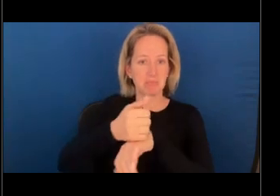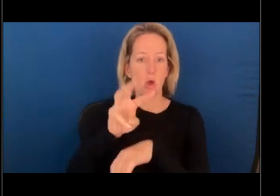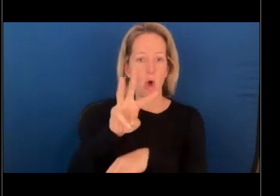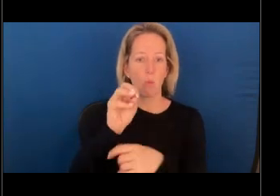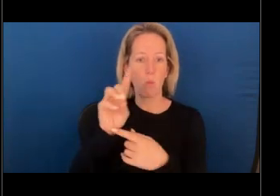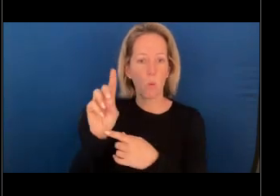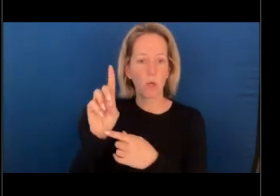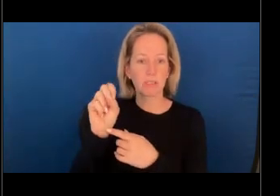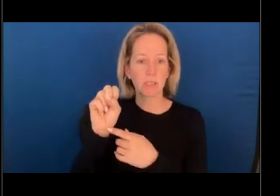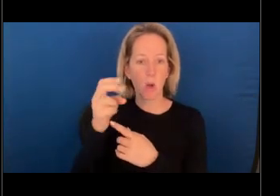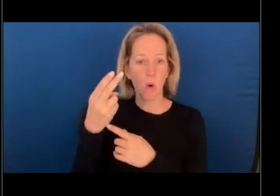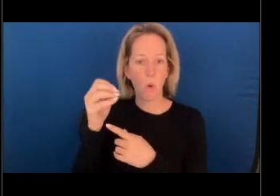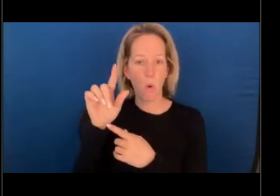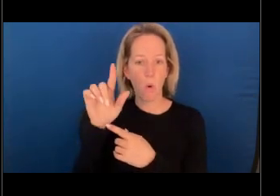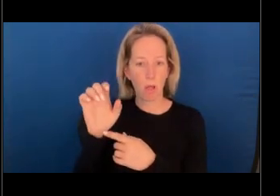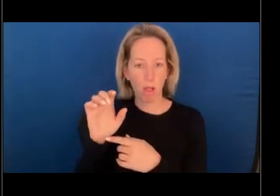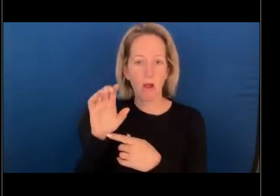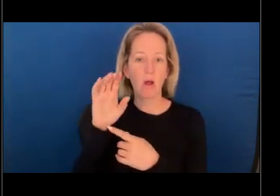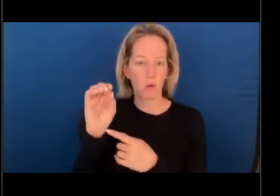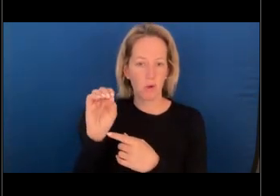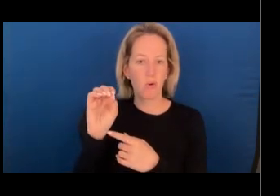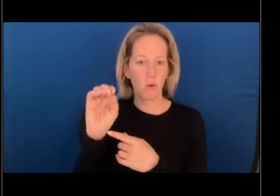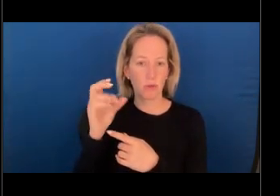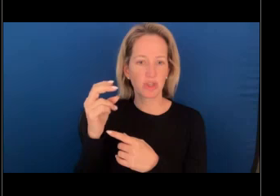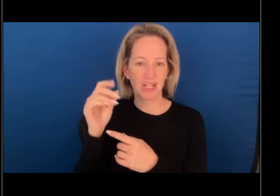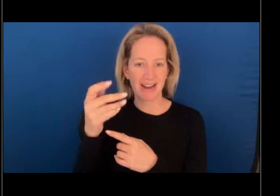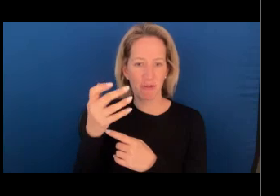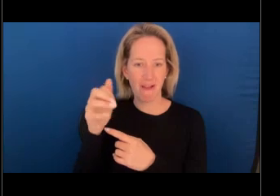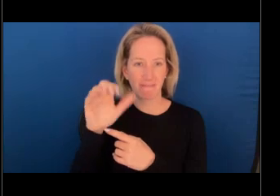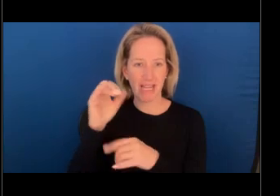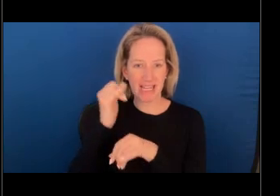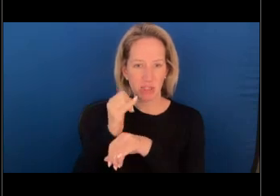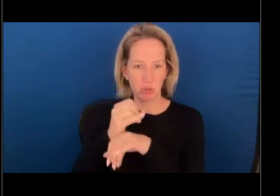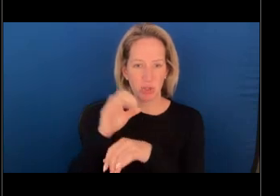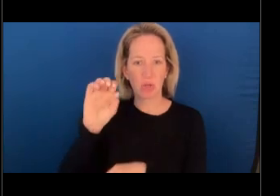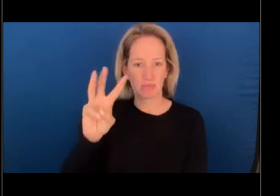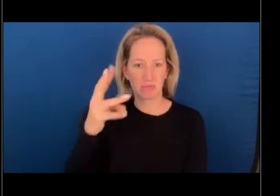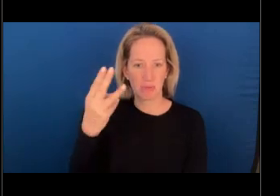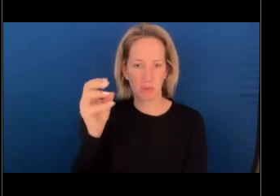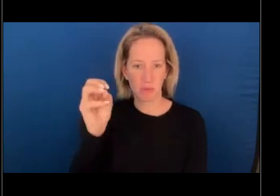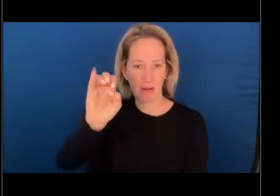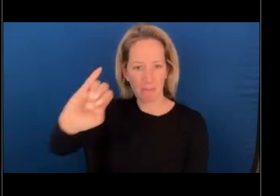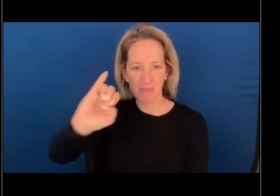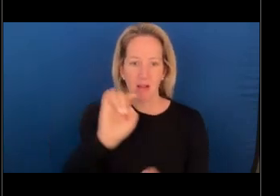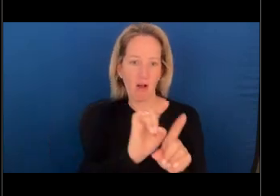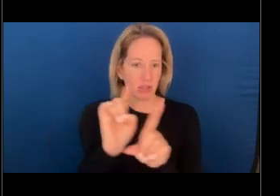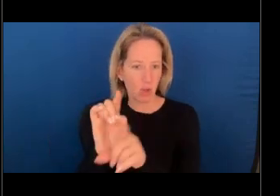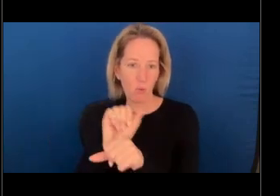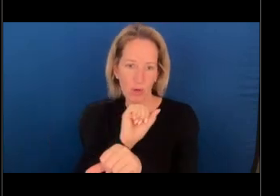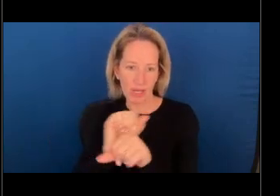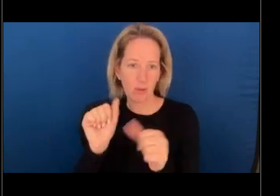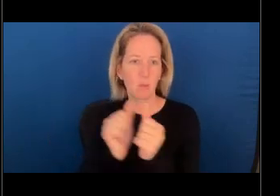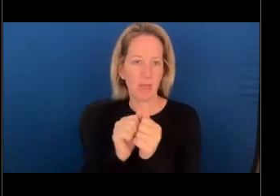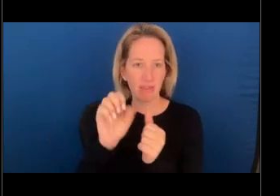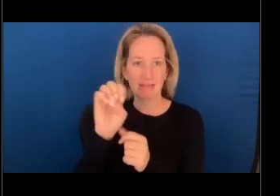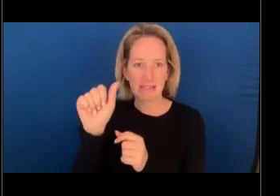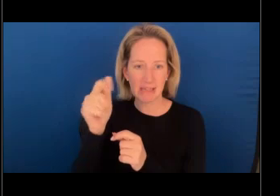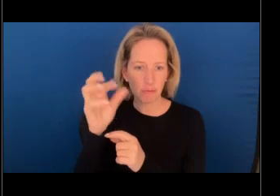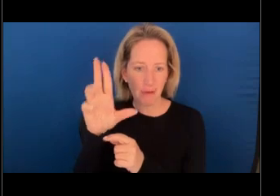we're working very, very closely with Hui Sea Grant. We also have a partnership with the Center for Coastal Studies, which is in Provincetown,